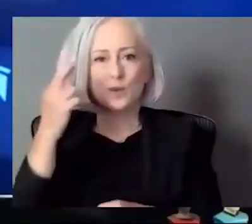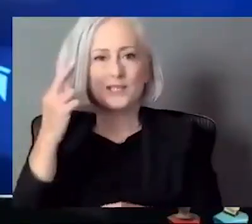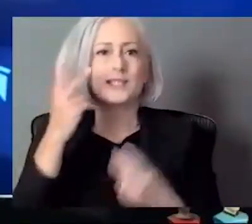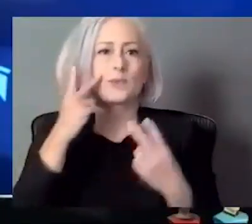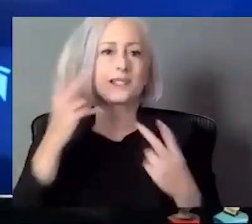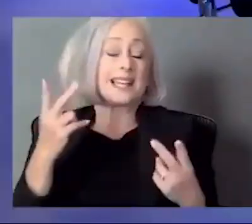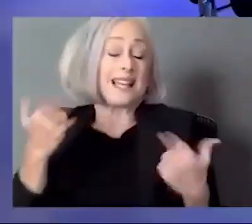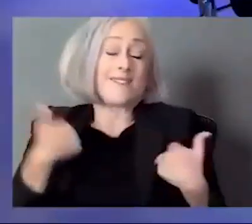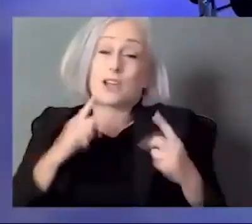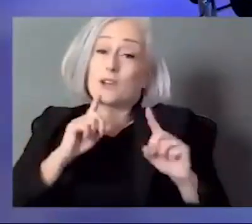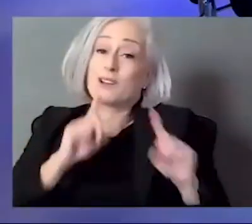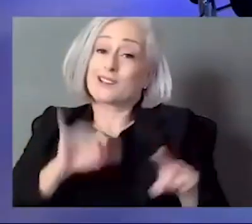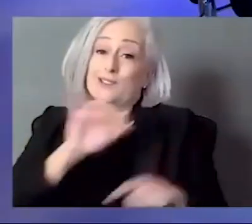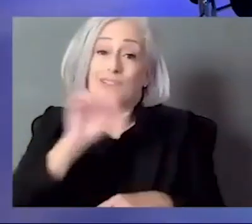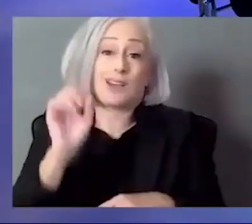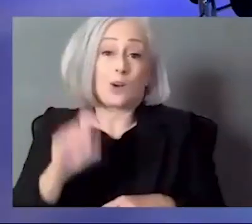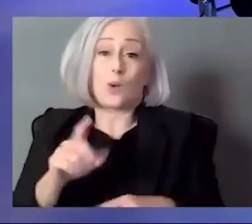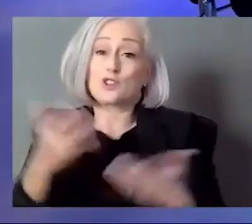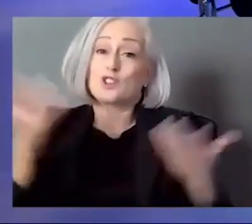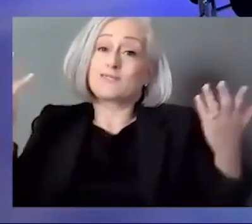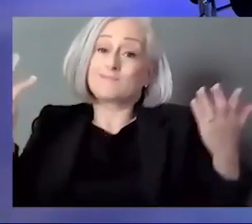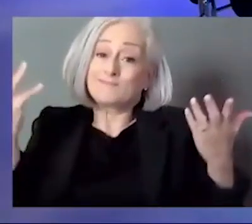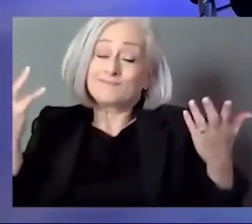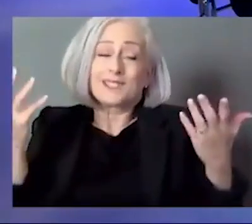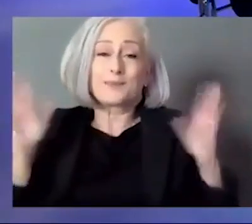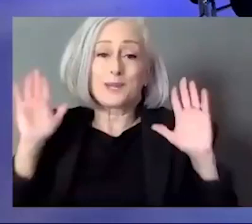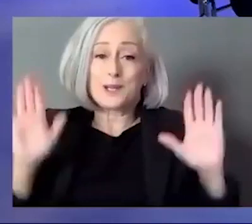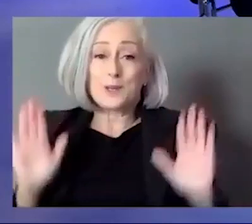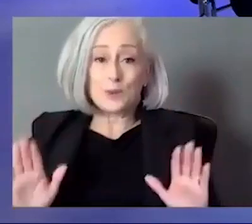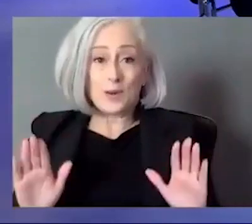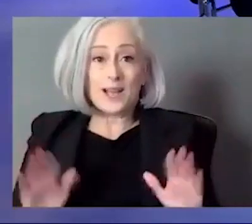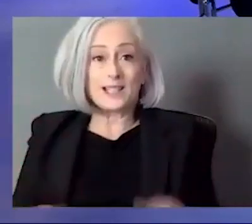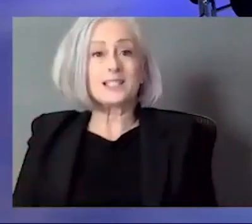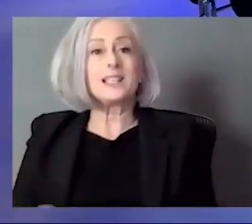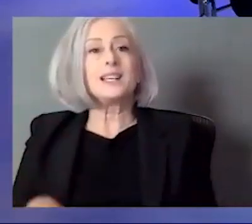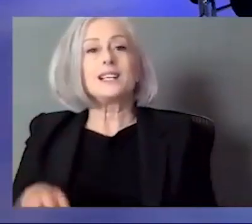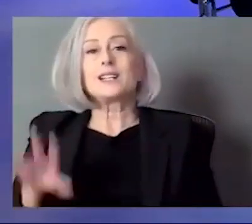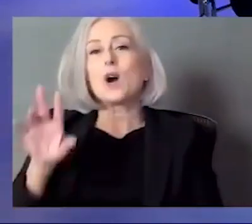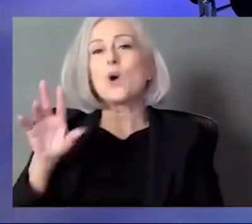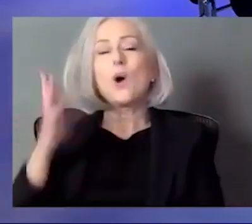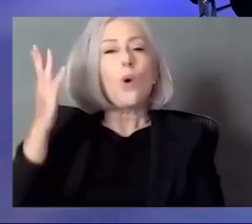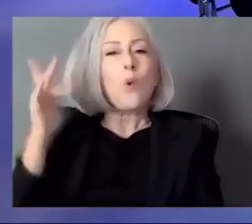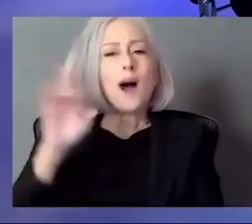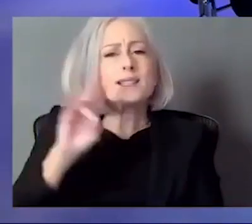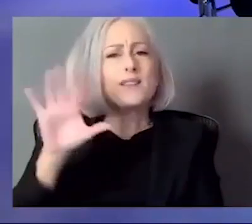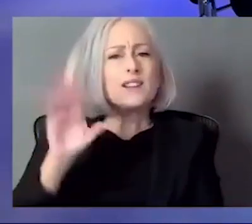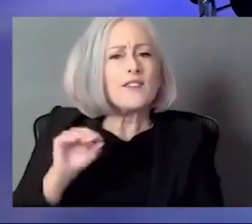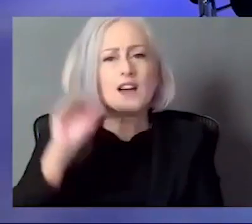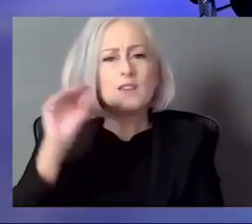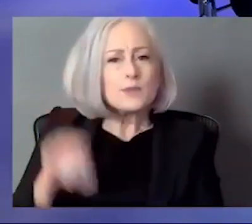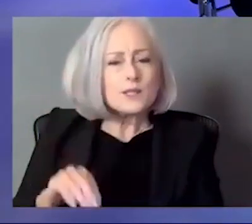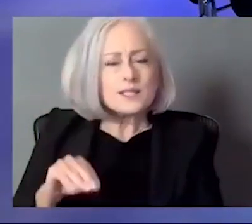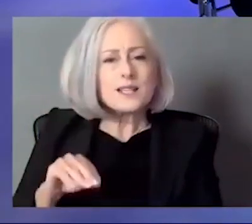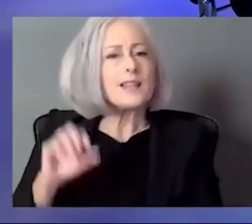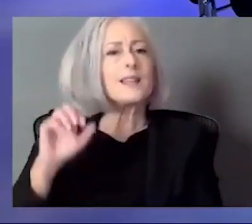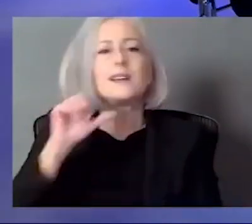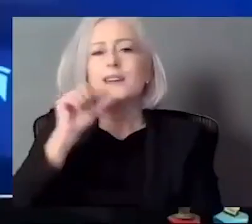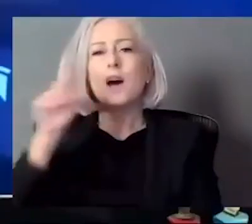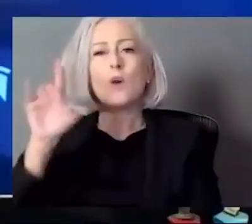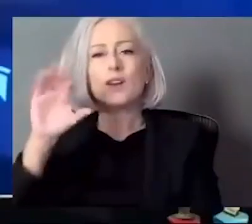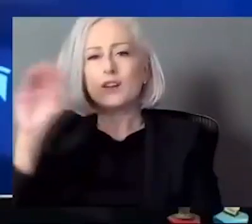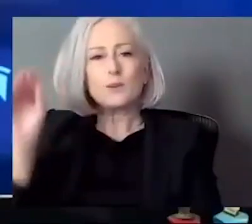million-dollar question. Yeah. Why in our staff? How come we're at 75 or 80%, not 100%? Right, I know. Right? I had to ask. It drives you crazy, and you're just